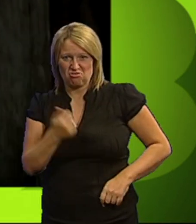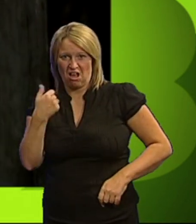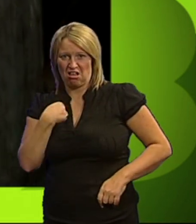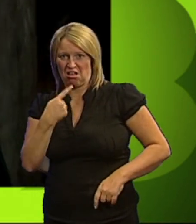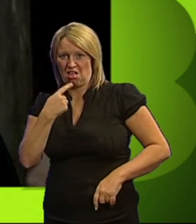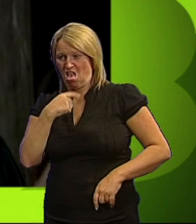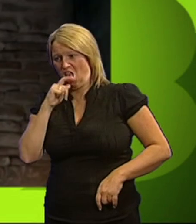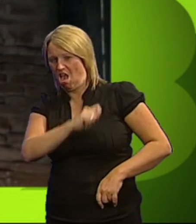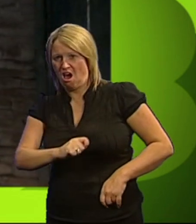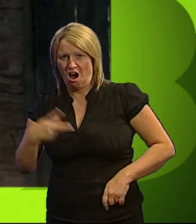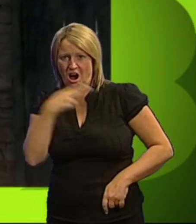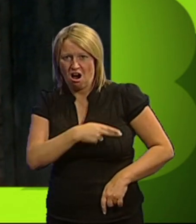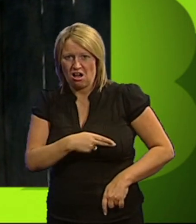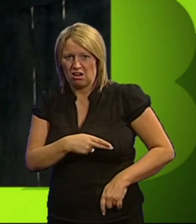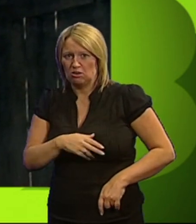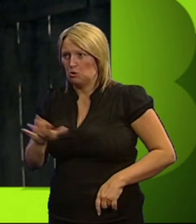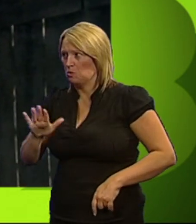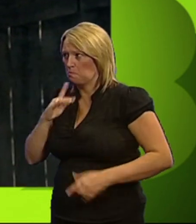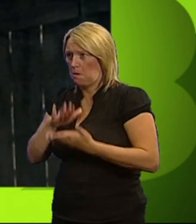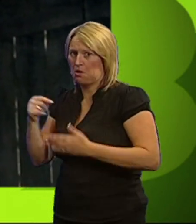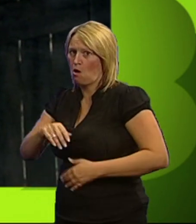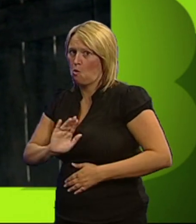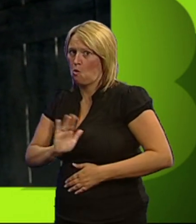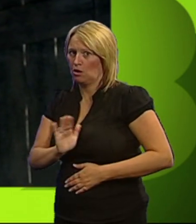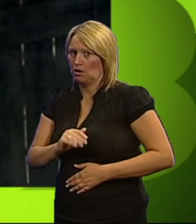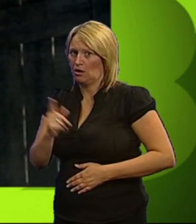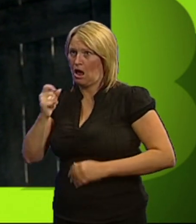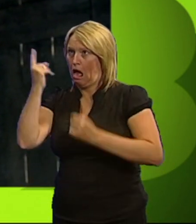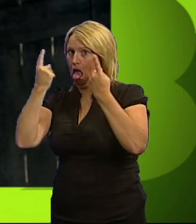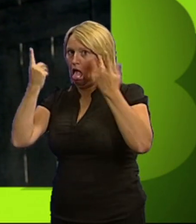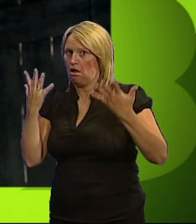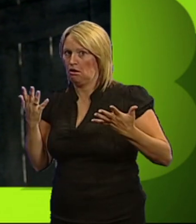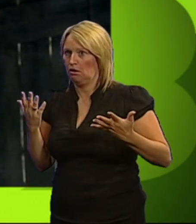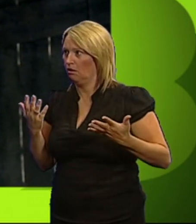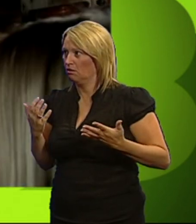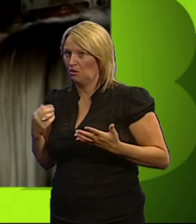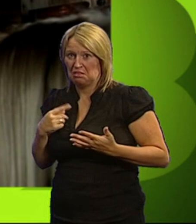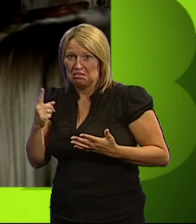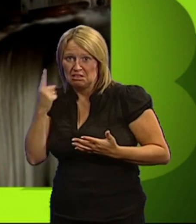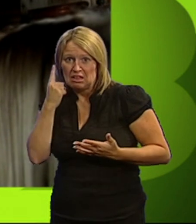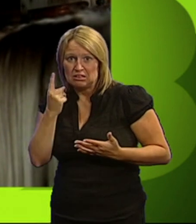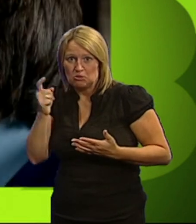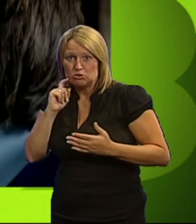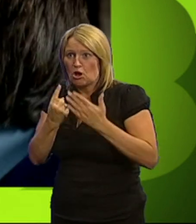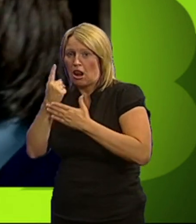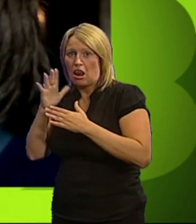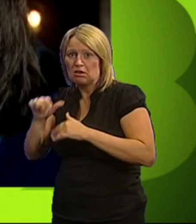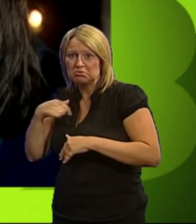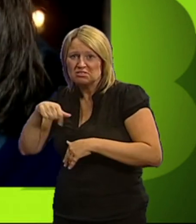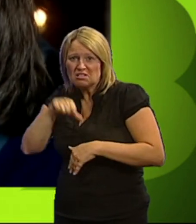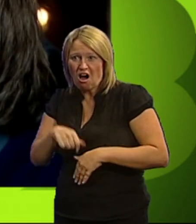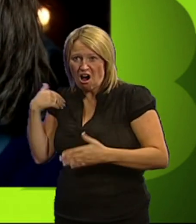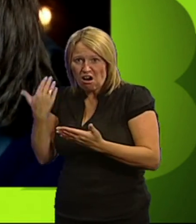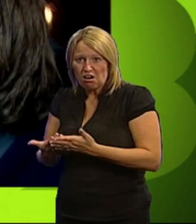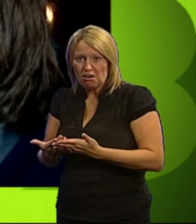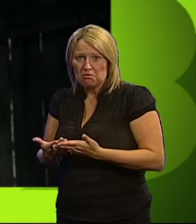tongue pulled out. Ooh, don't say that when Mum gets here, Robin. Wouldn't want to give her ideas. You really believe she's going to turn up? After all the time